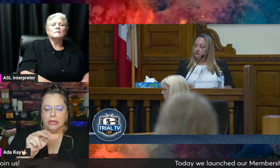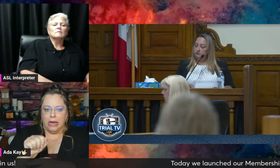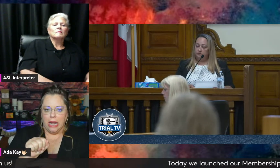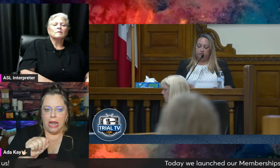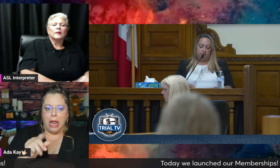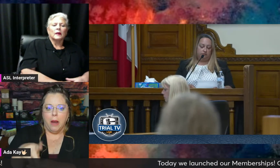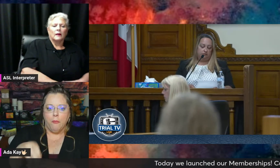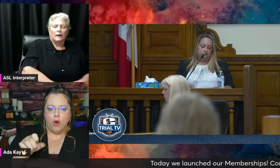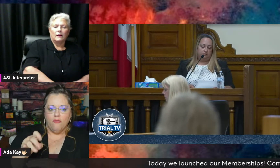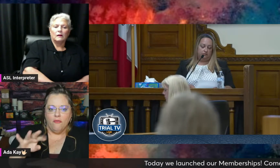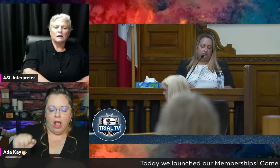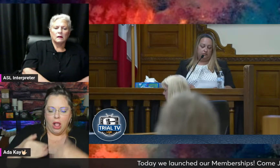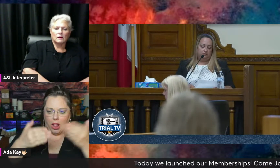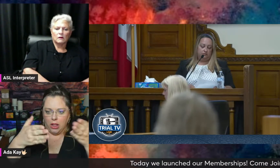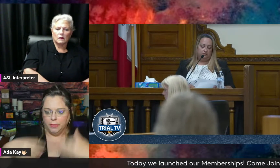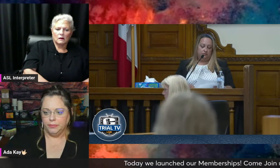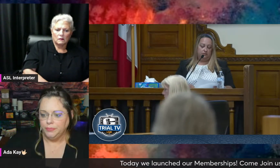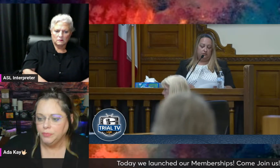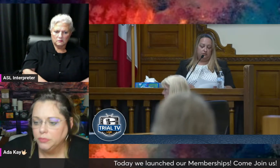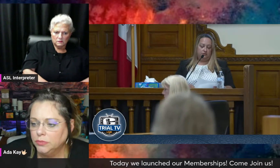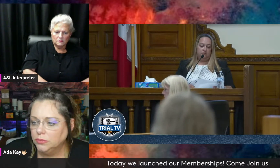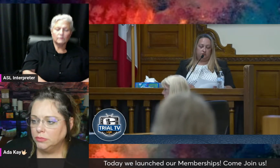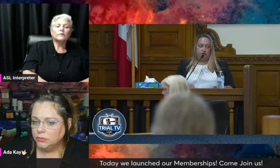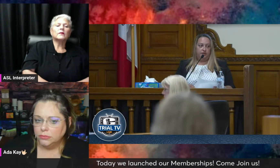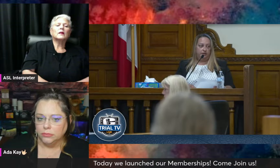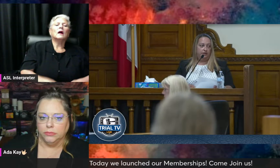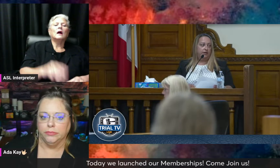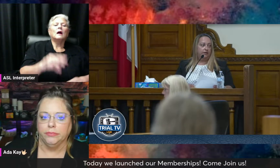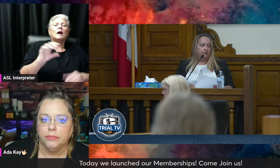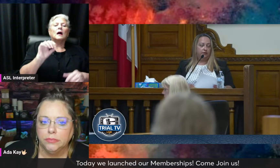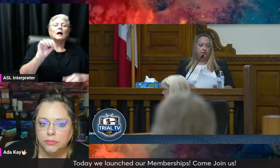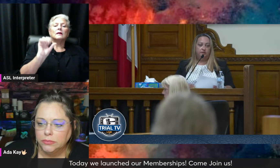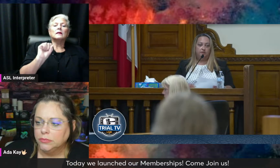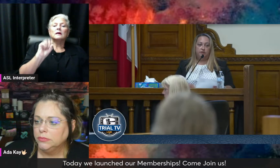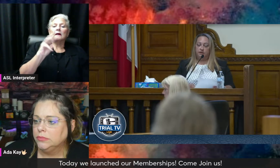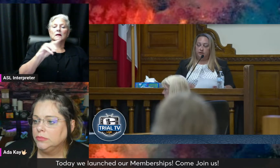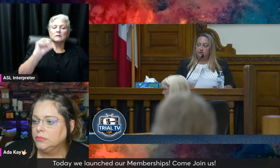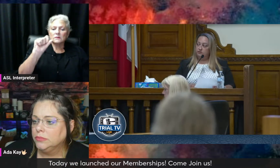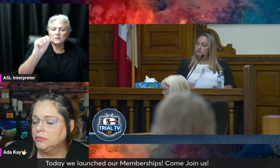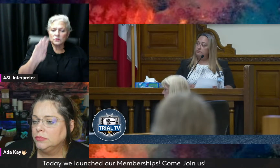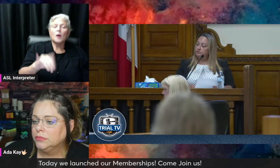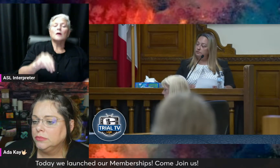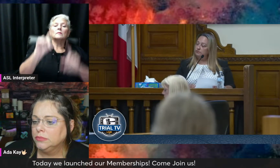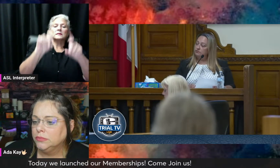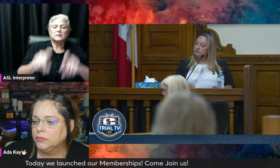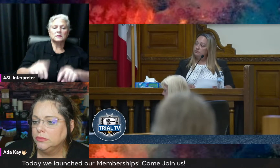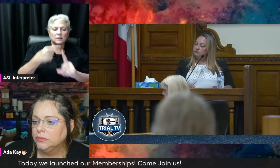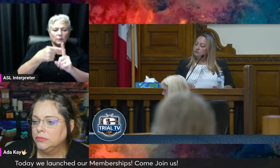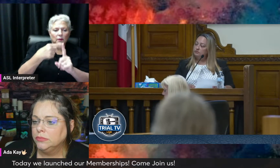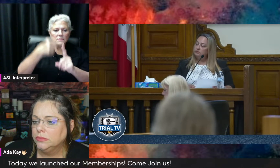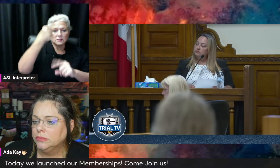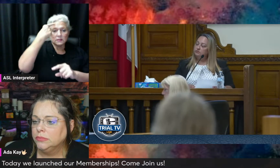that the swab tested positive for blood. Is that right? Screening indicated the presence of blood, yes. And